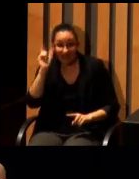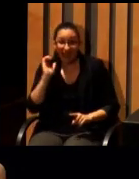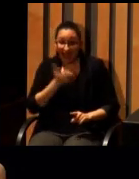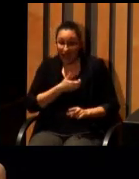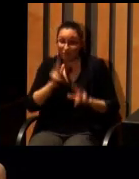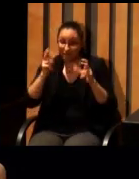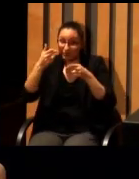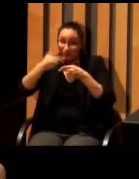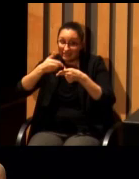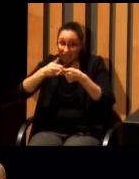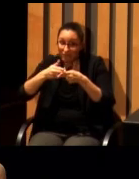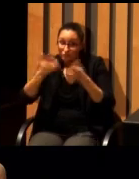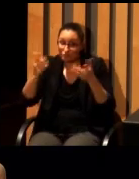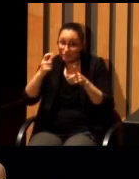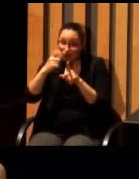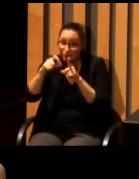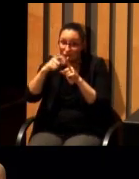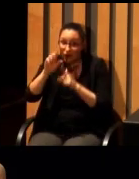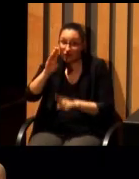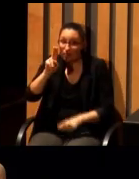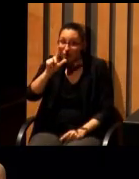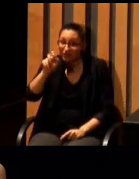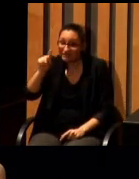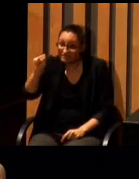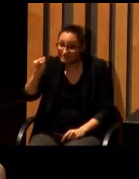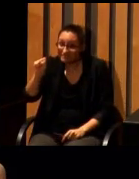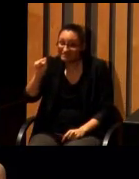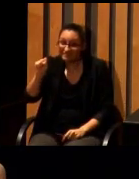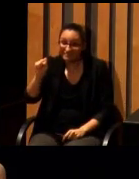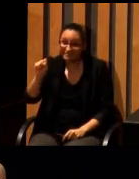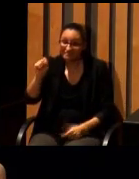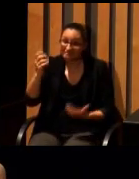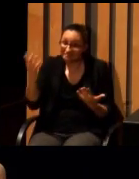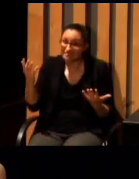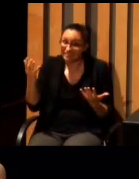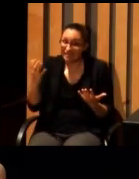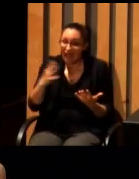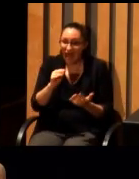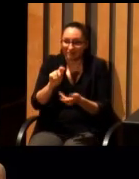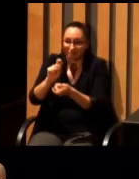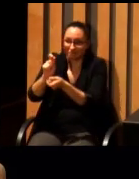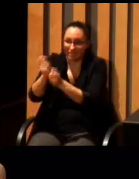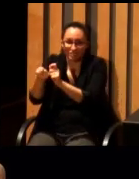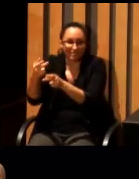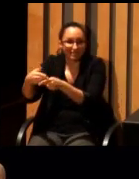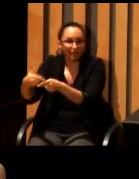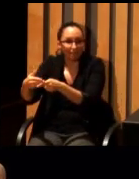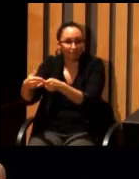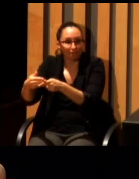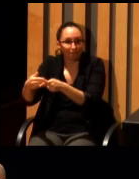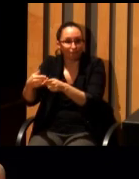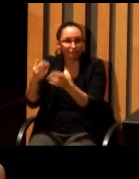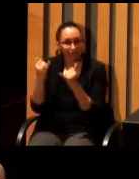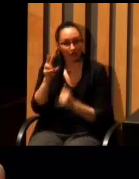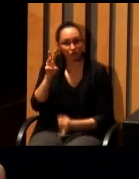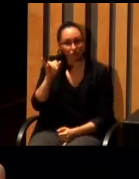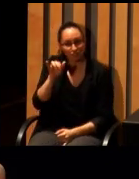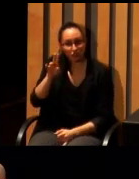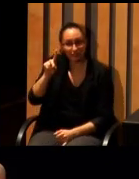team was the Bullets. And the name of the basketball team was changed